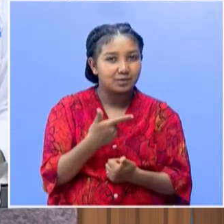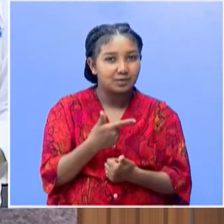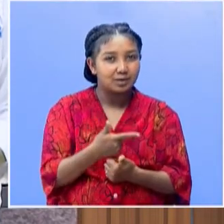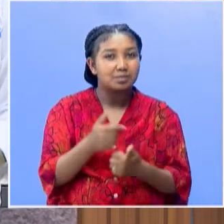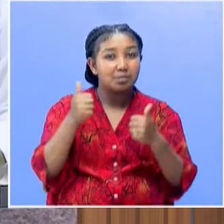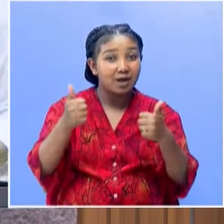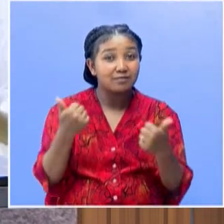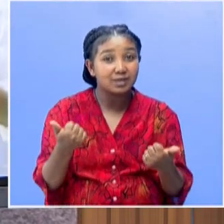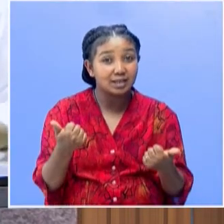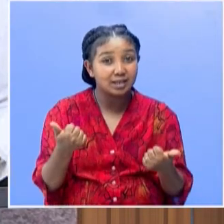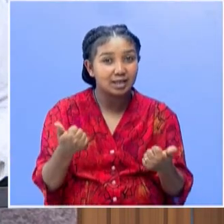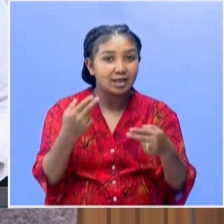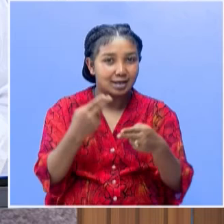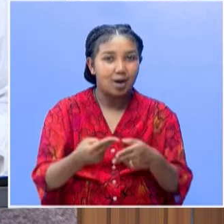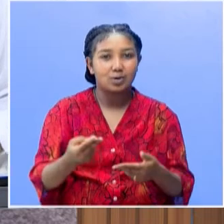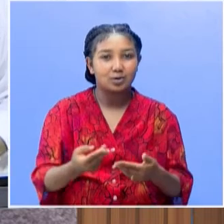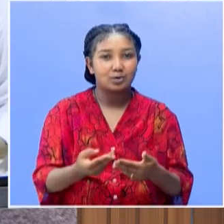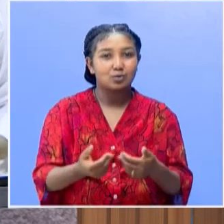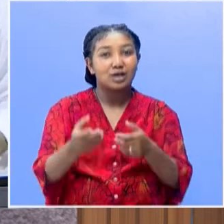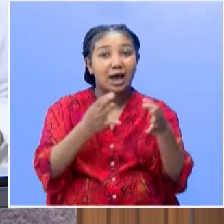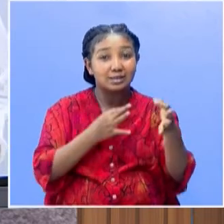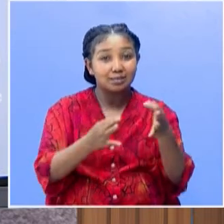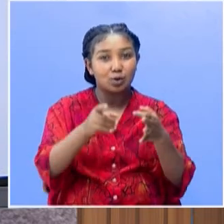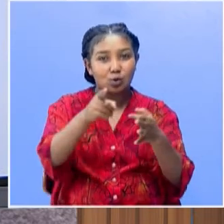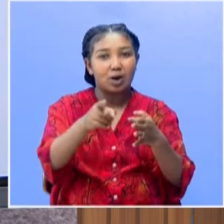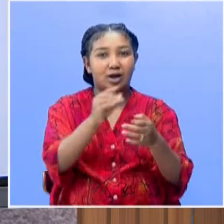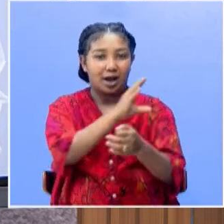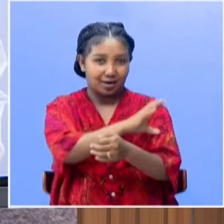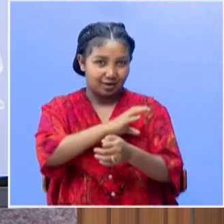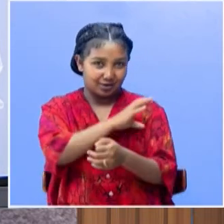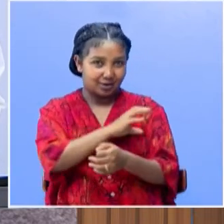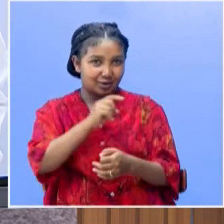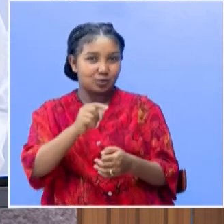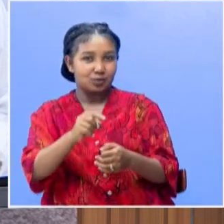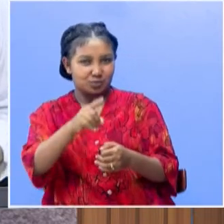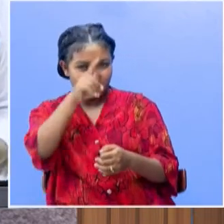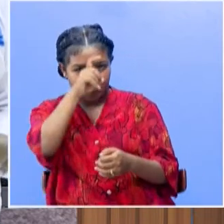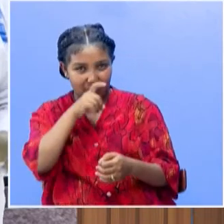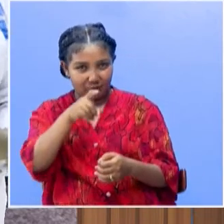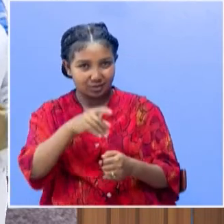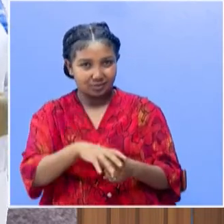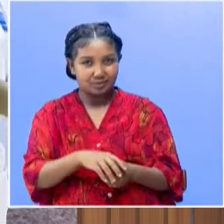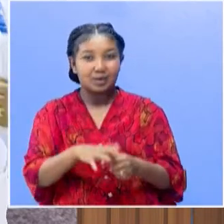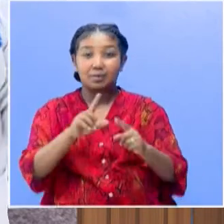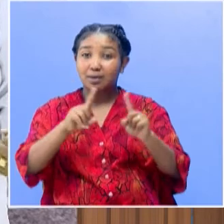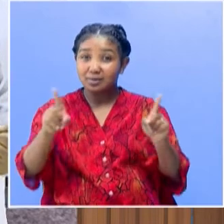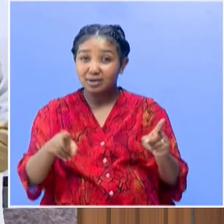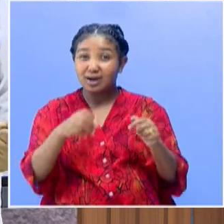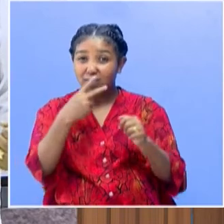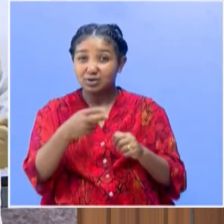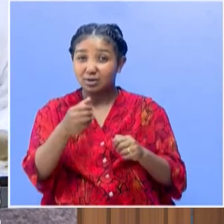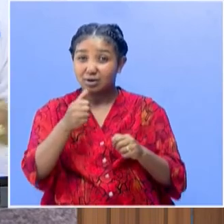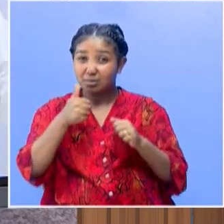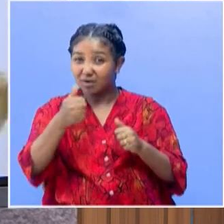It is what? A noun which explains your character, your courage, right? But can you see